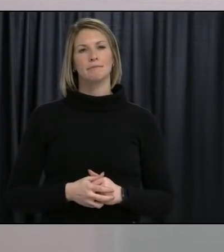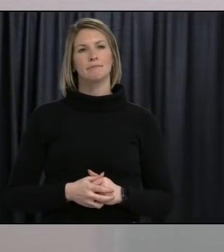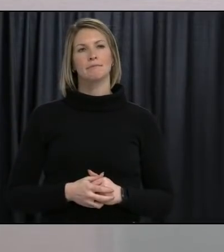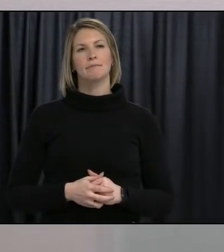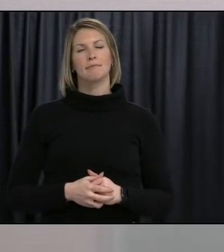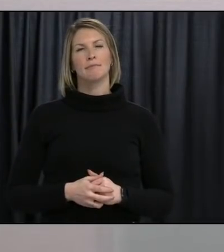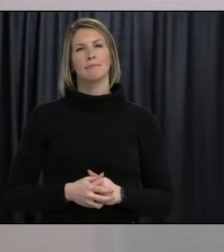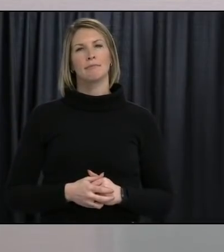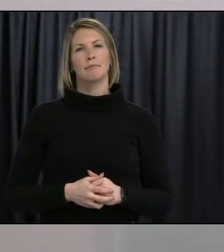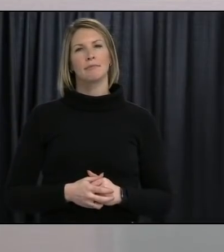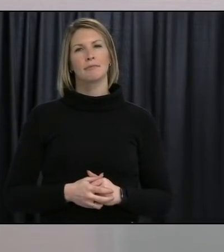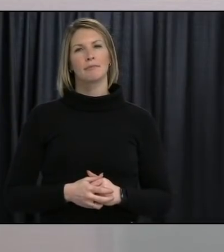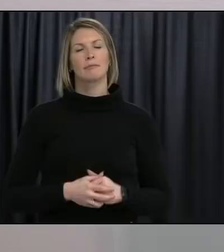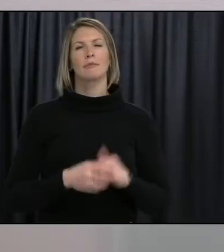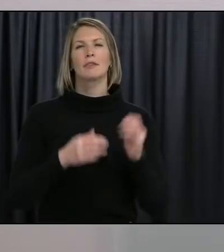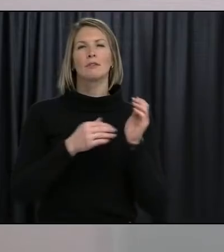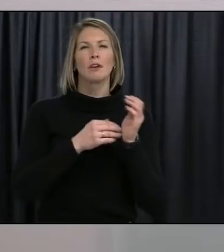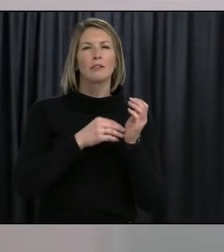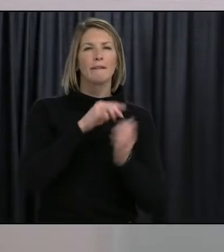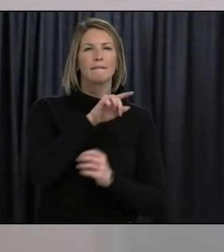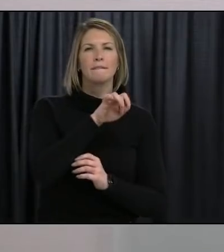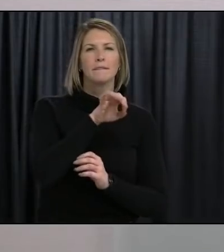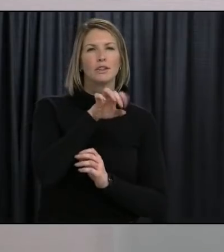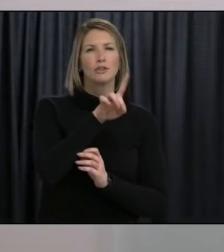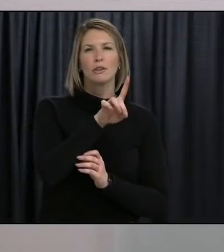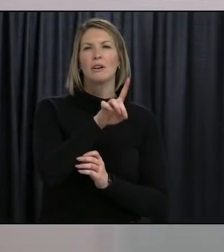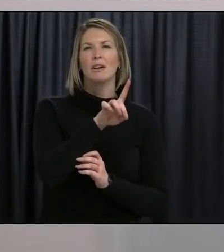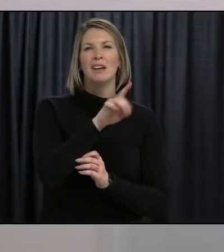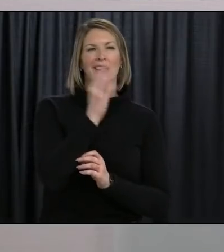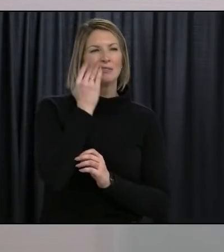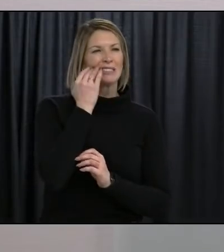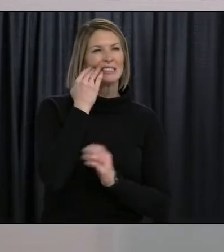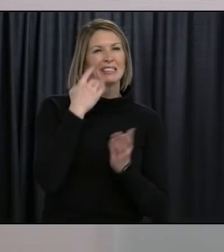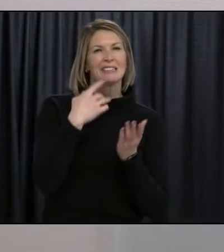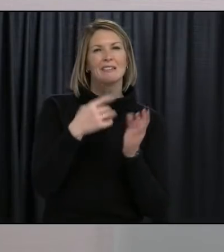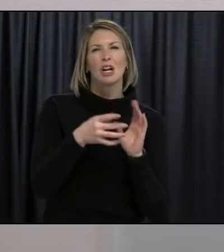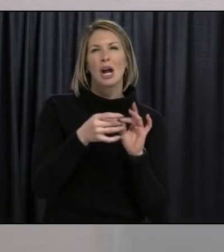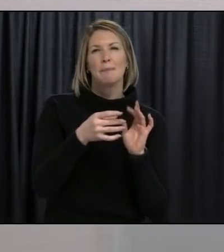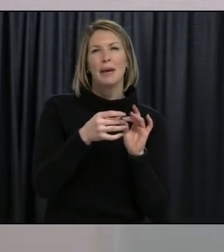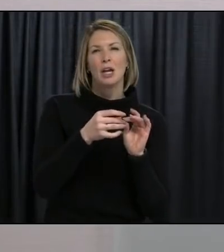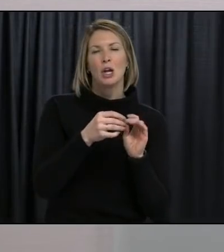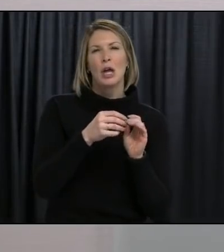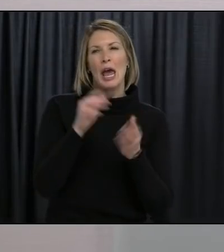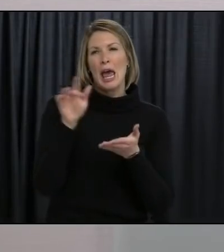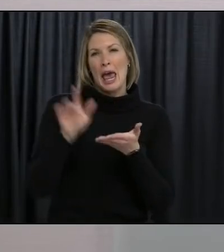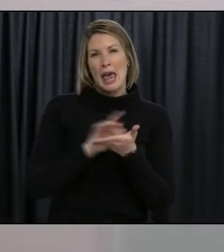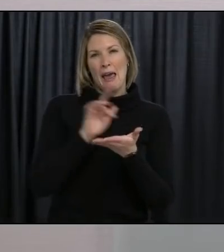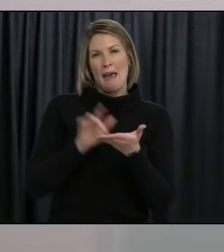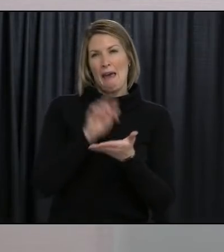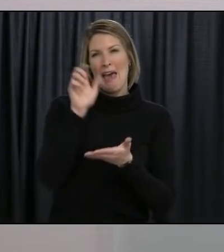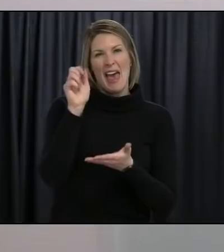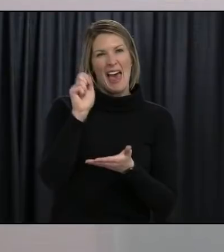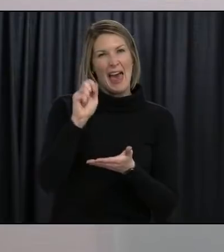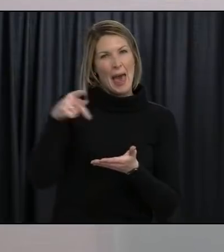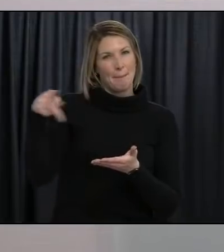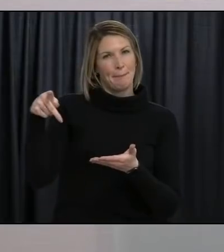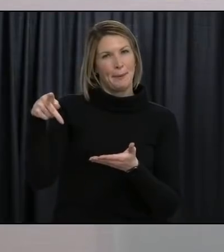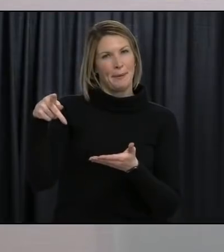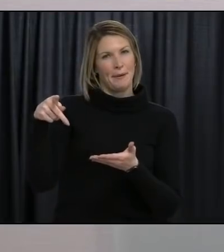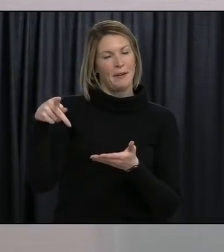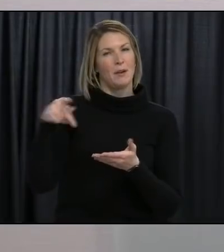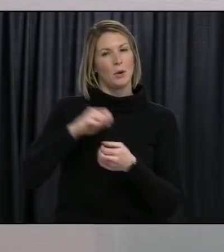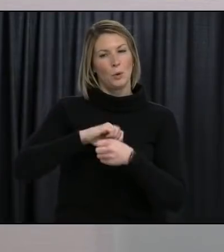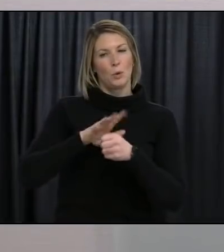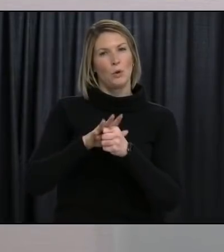Dr. Fitzgerald, earlier you mentioned the COVID-19 app, and I'm curious, what's been the uptake of the app in this province since it